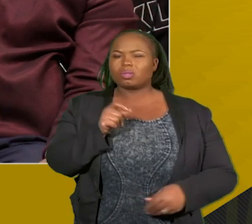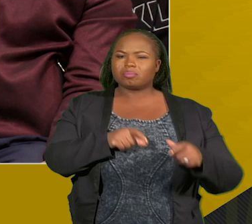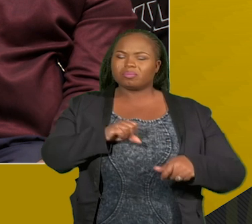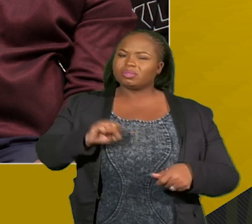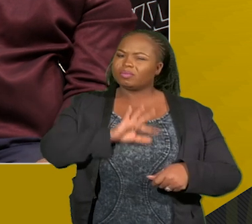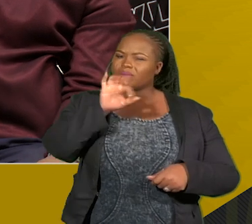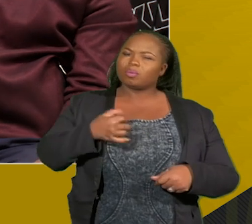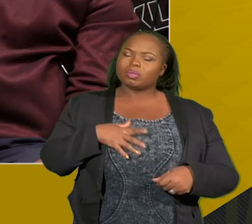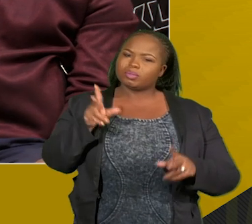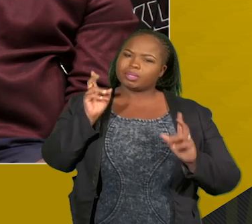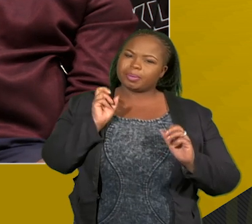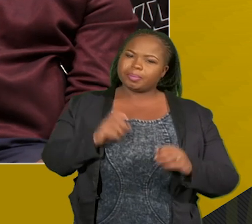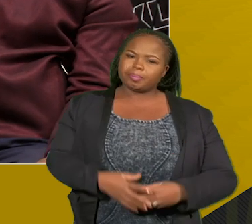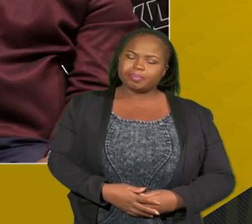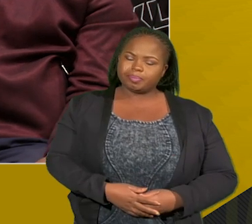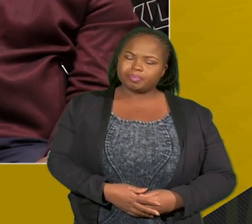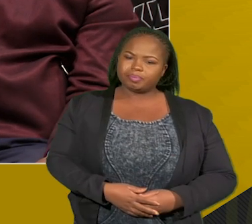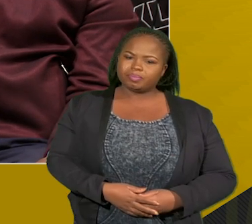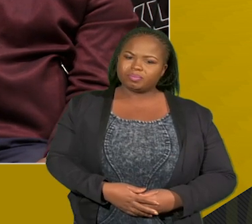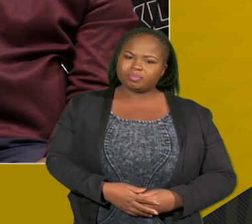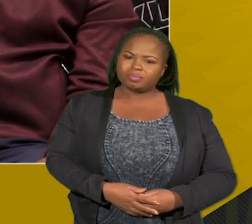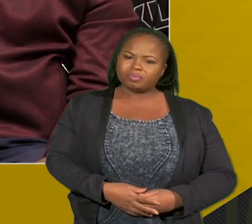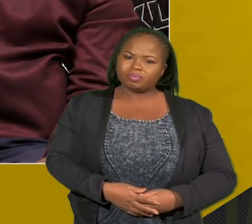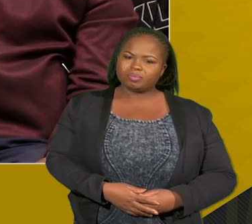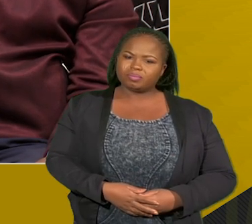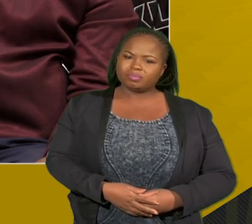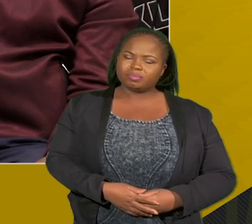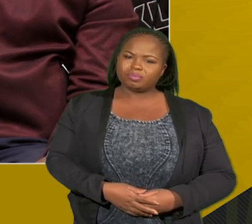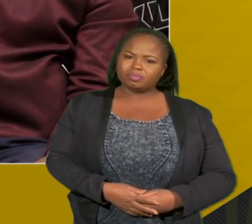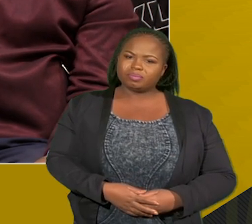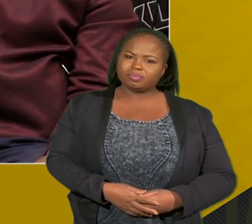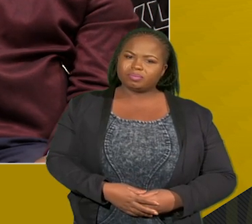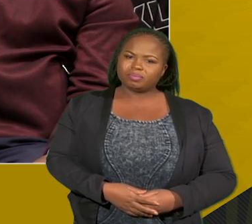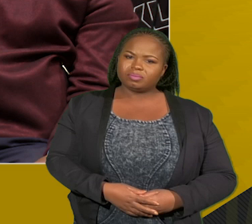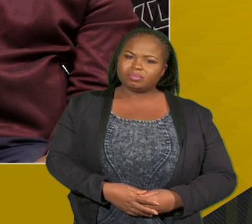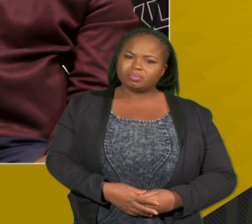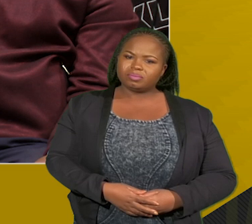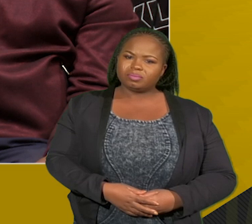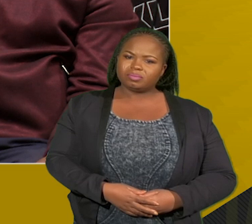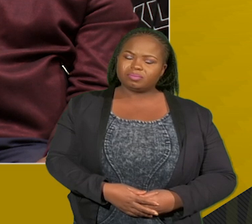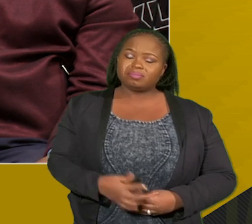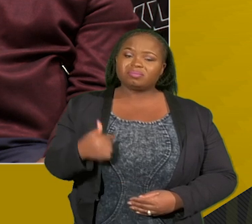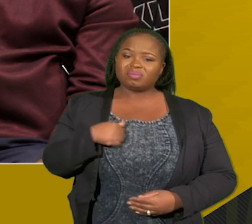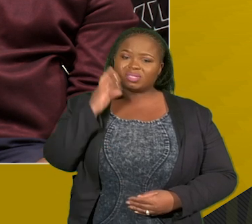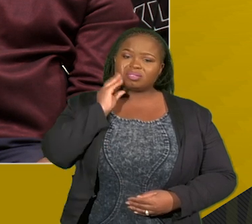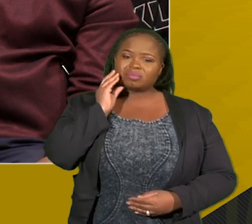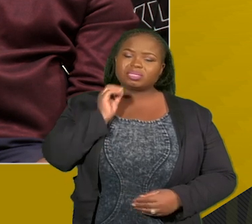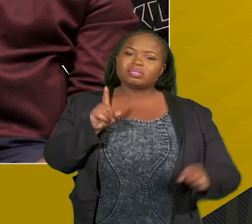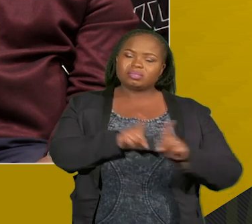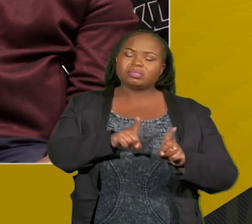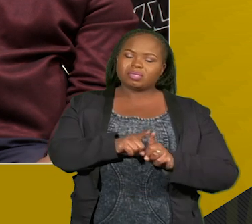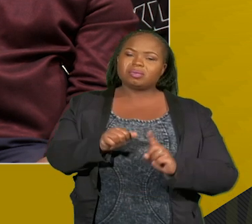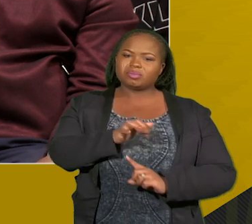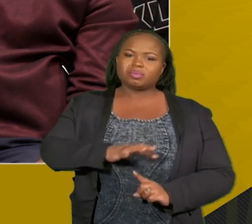ba kgone go utlwa so that your voice can be heard, Mama. Ke ka mo ara situation e le go